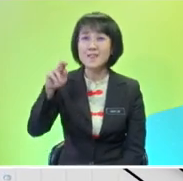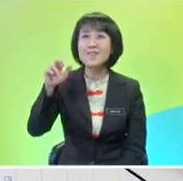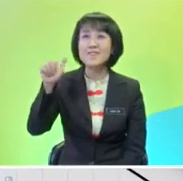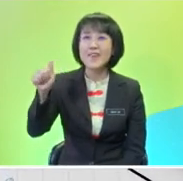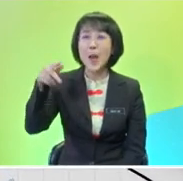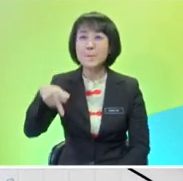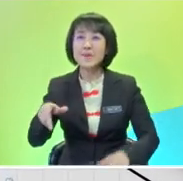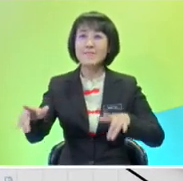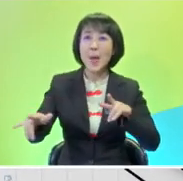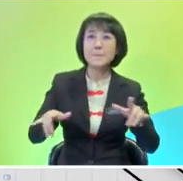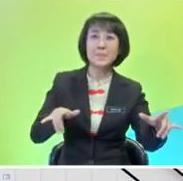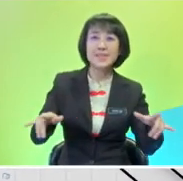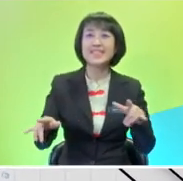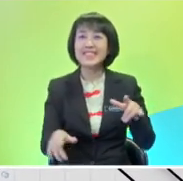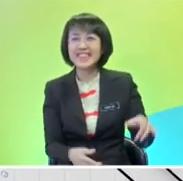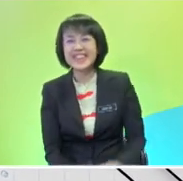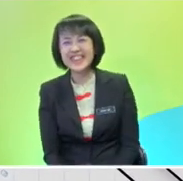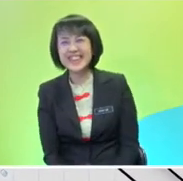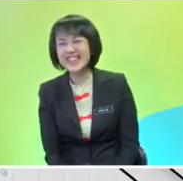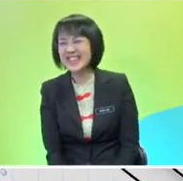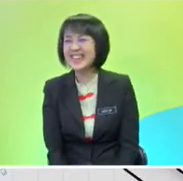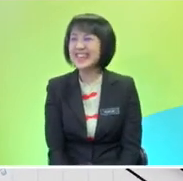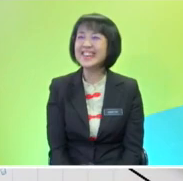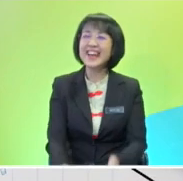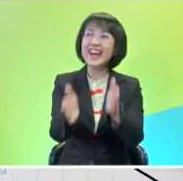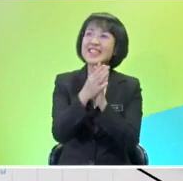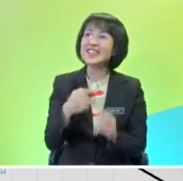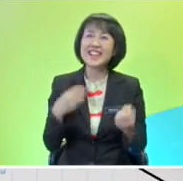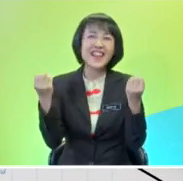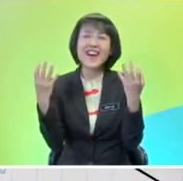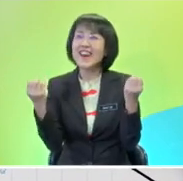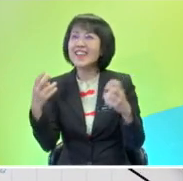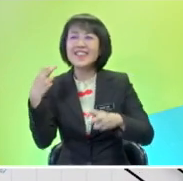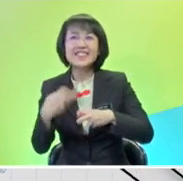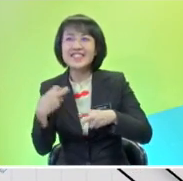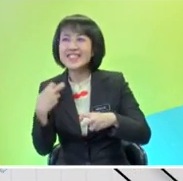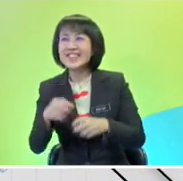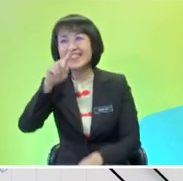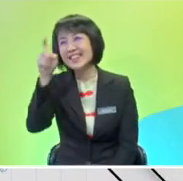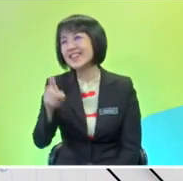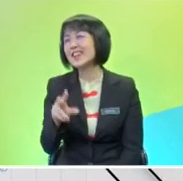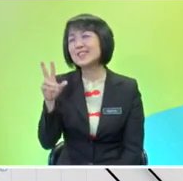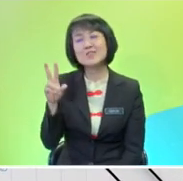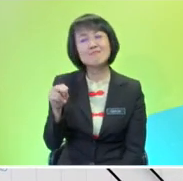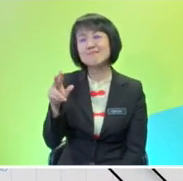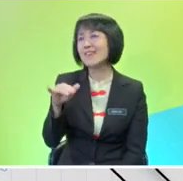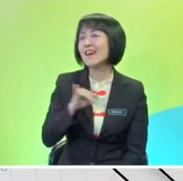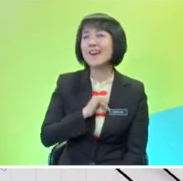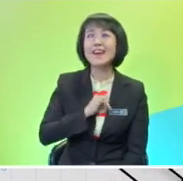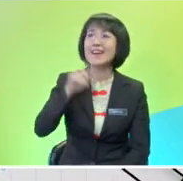Can you rap? They are asking me a lot of difficult questions. No, I can't